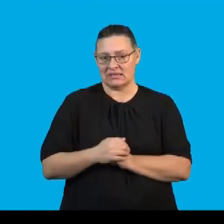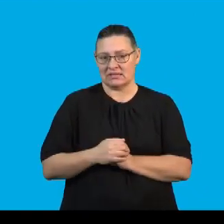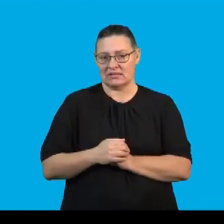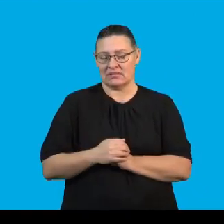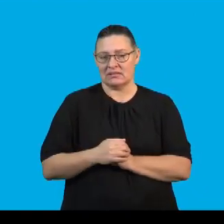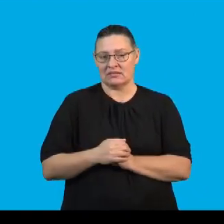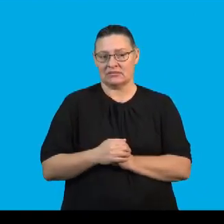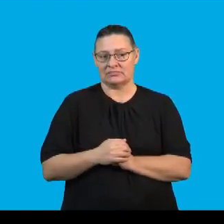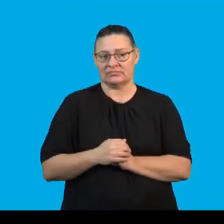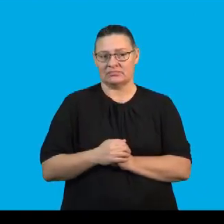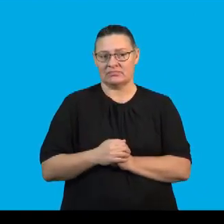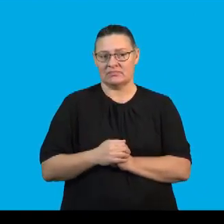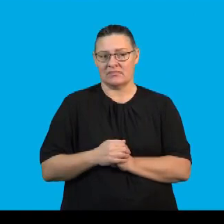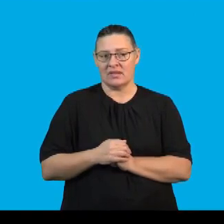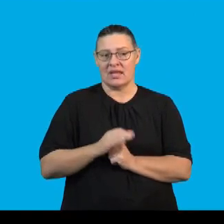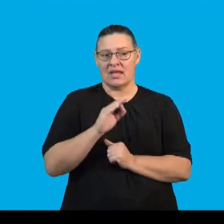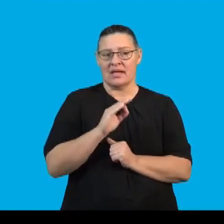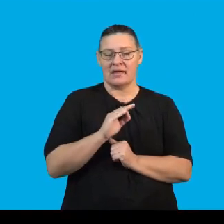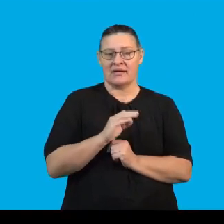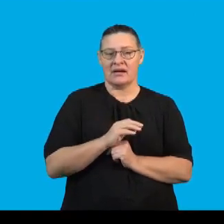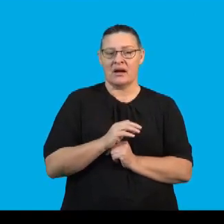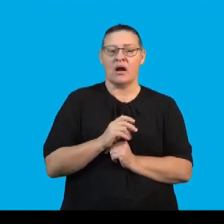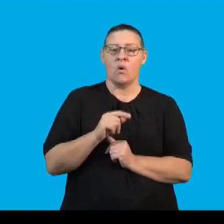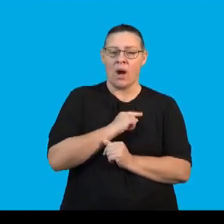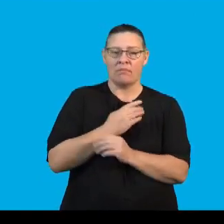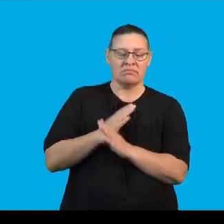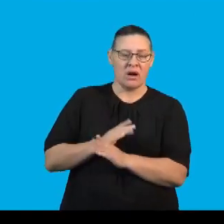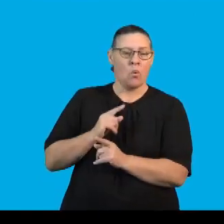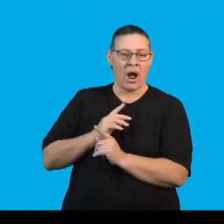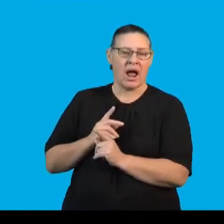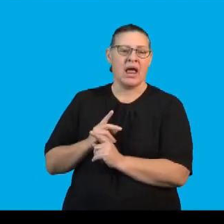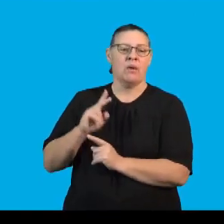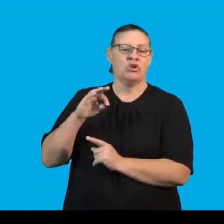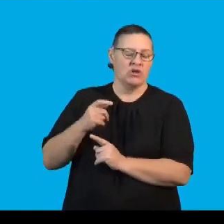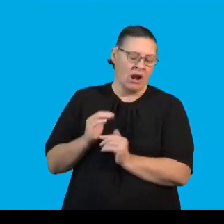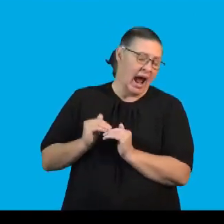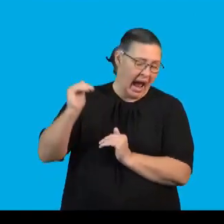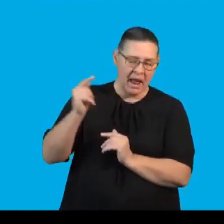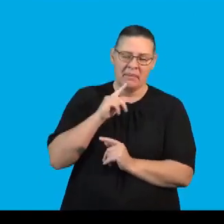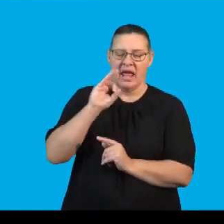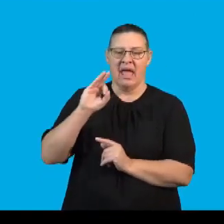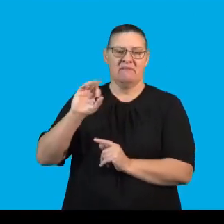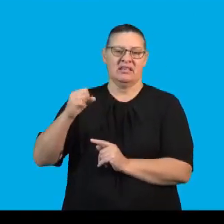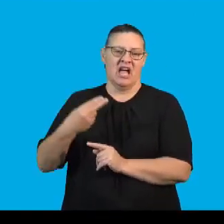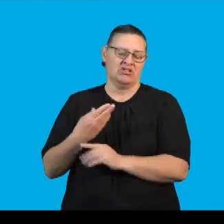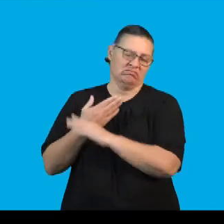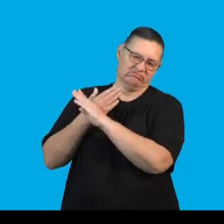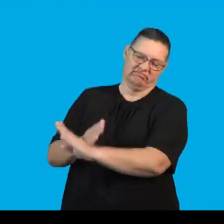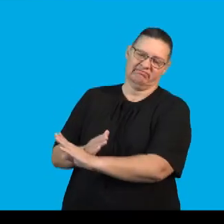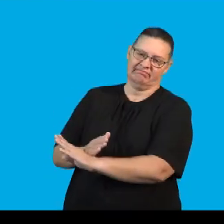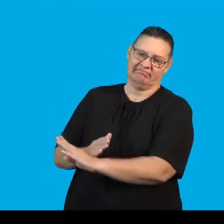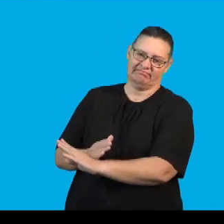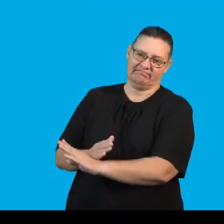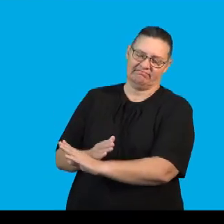here, this hormone A will be, the secretion will be inhibited by high levels of progesterone. This woman is